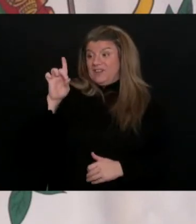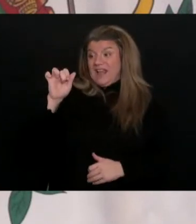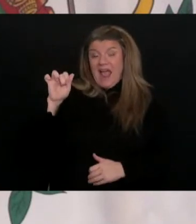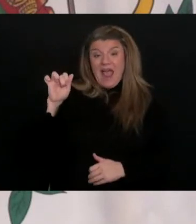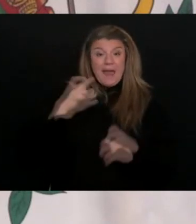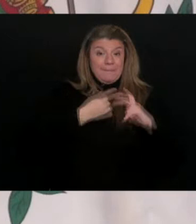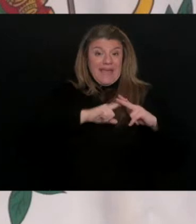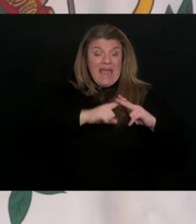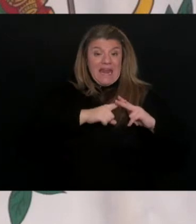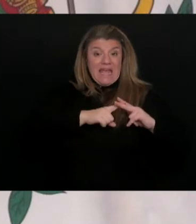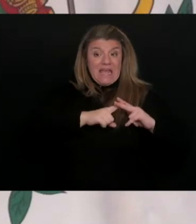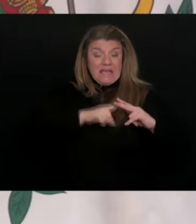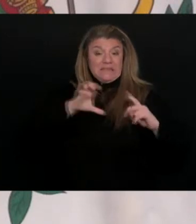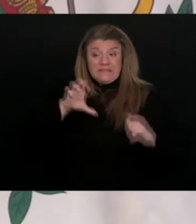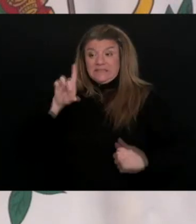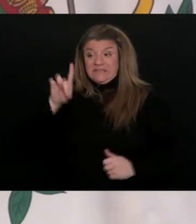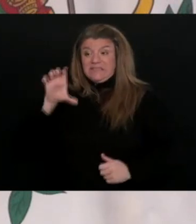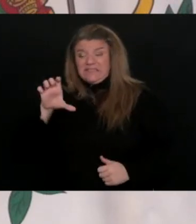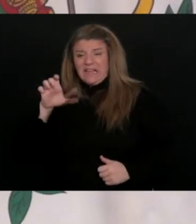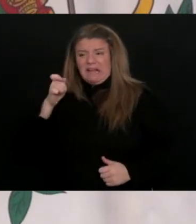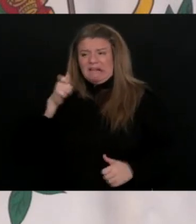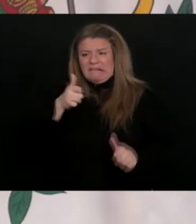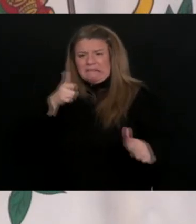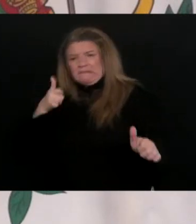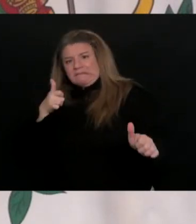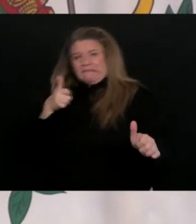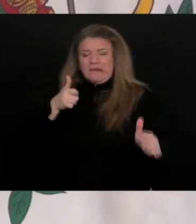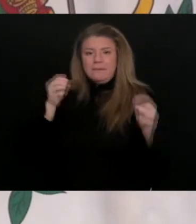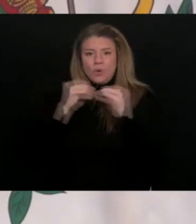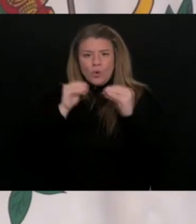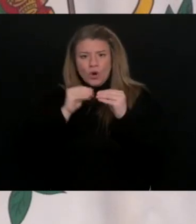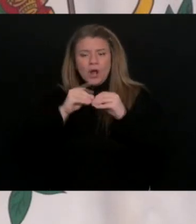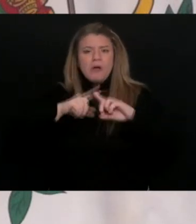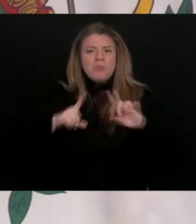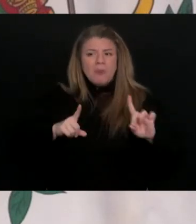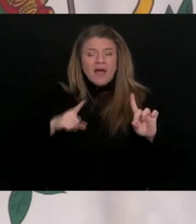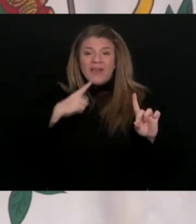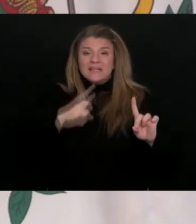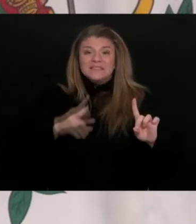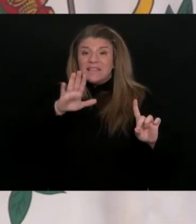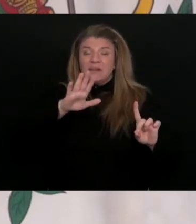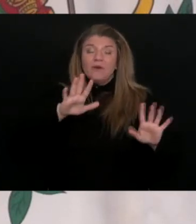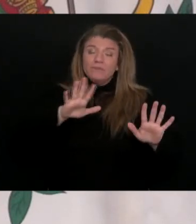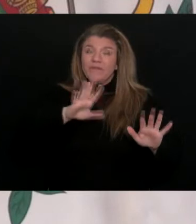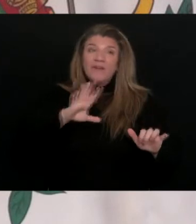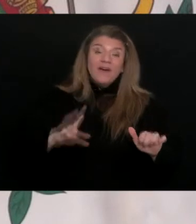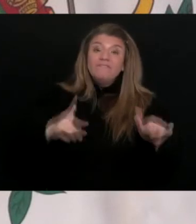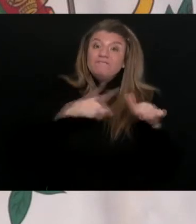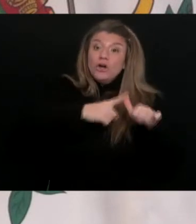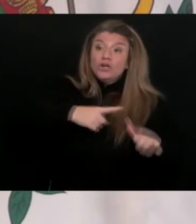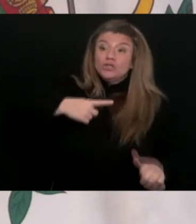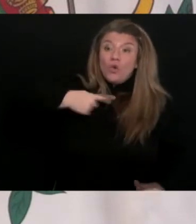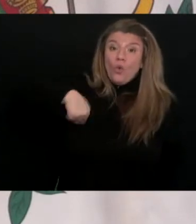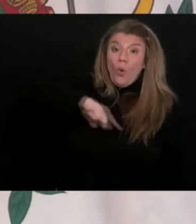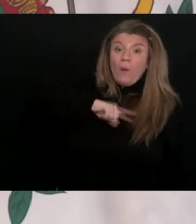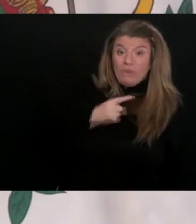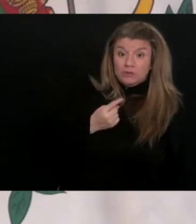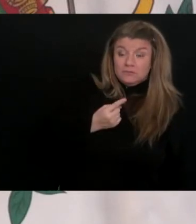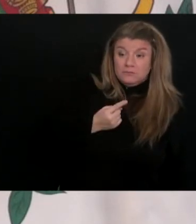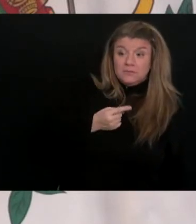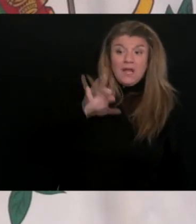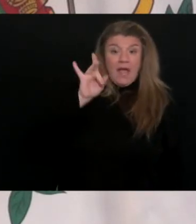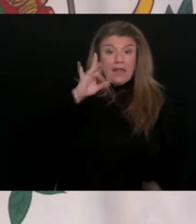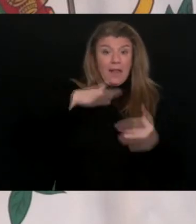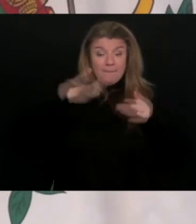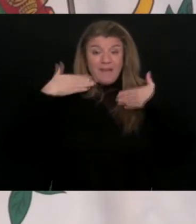beginning, and the CDC was lagging a little bit and everything, and said, you know, well, first we came out and said, if you're 18 and above,